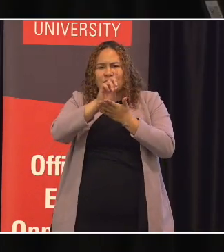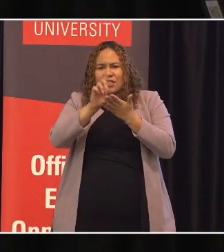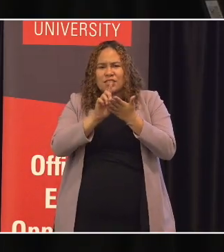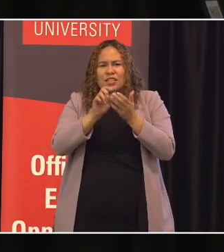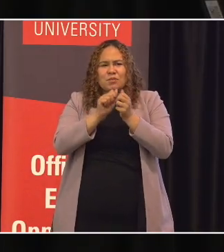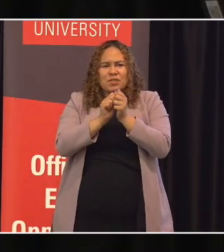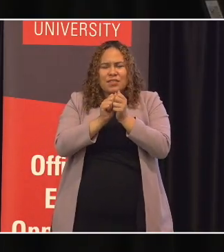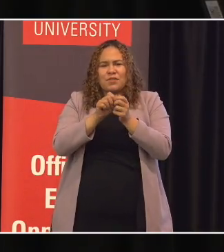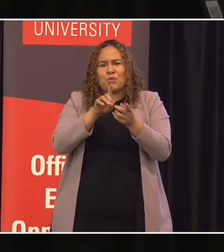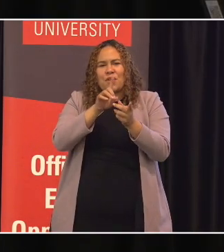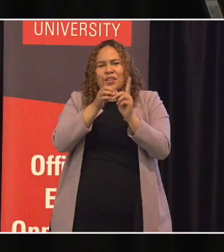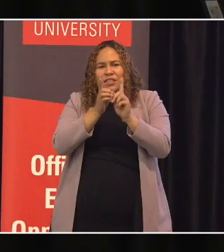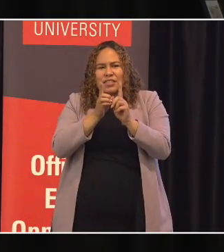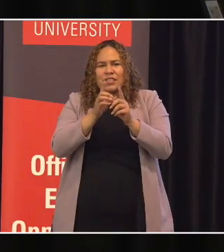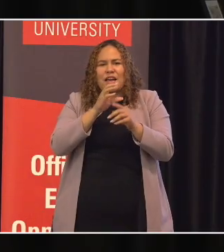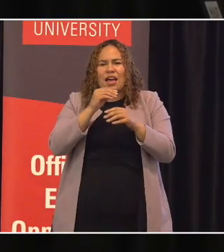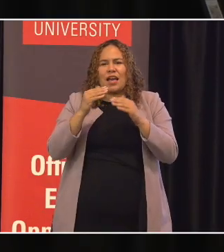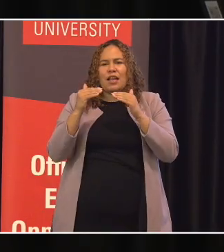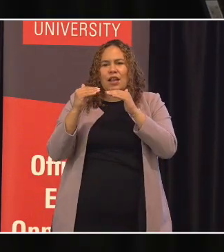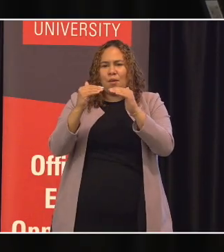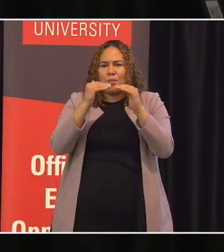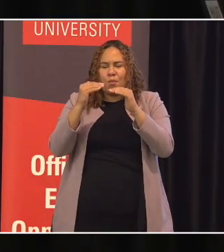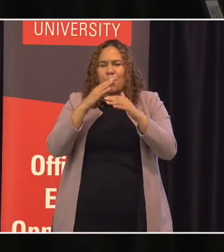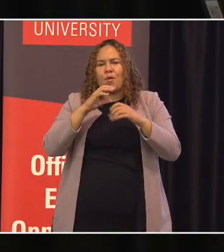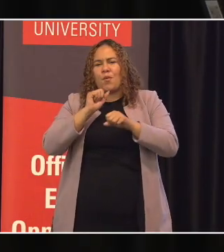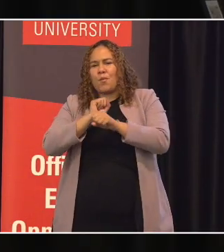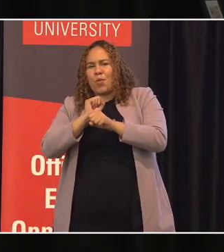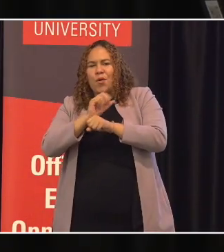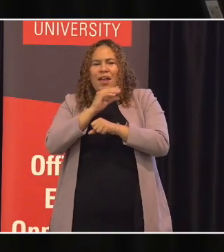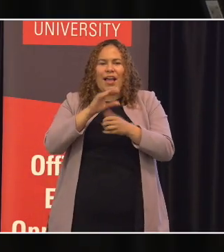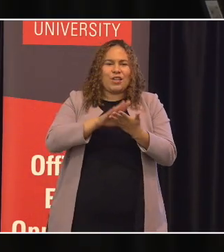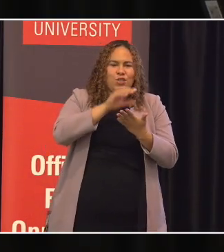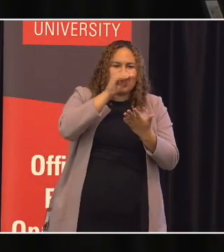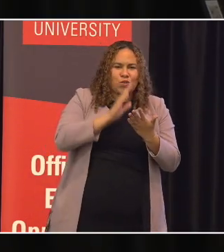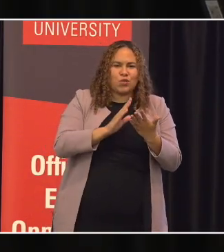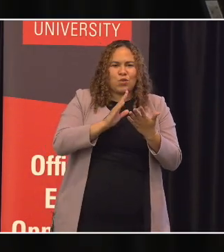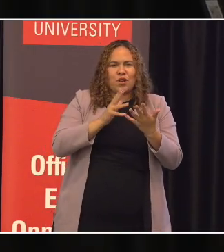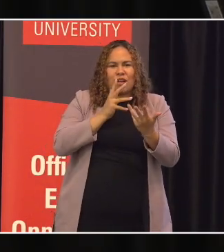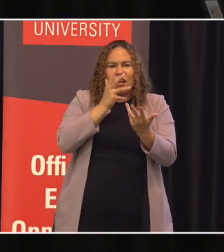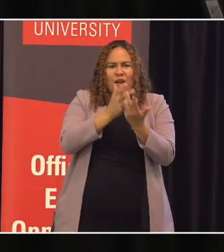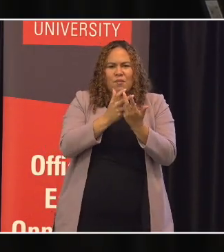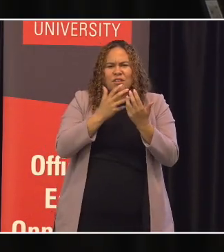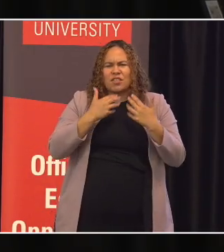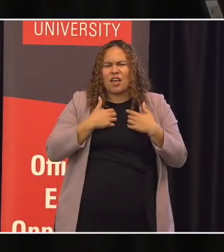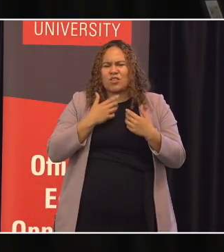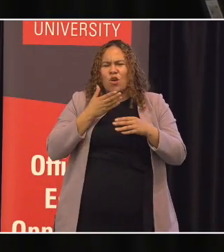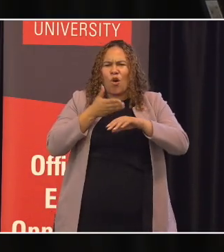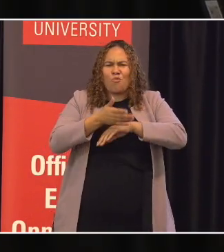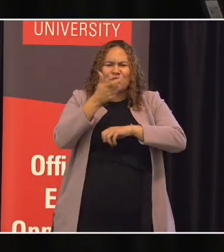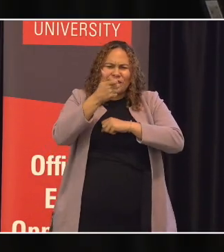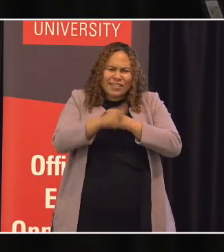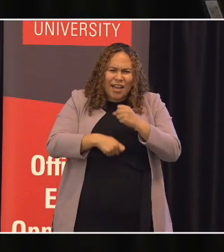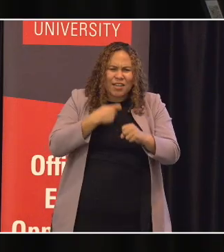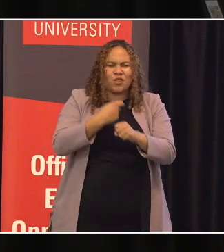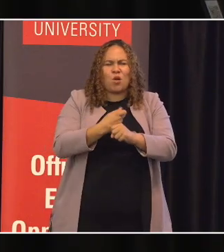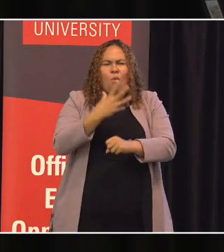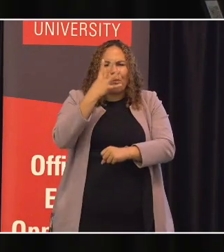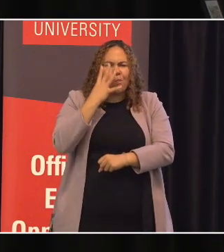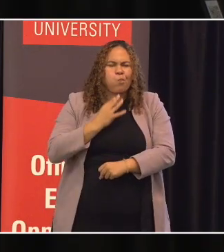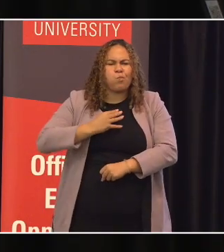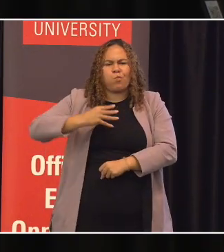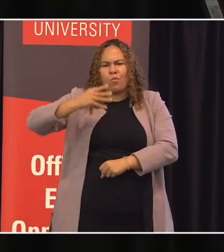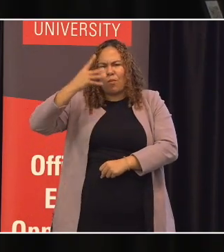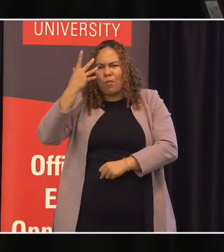digital accessibility, and employee and student accommodations. She has more than a decade of extensive experience and knowledge in